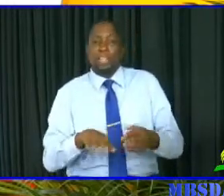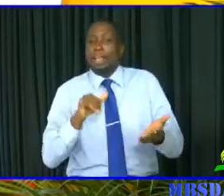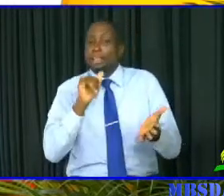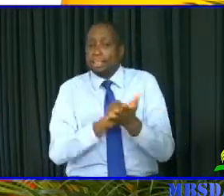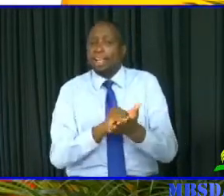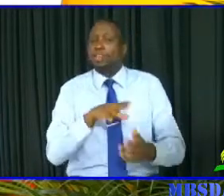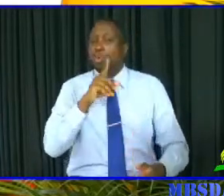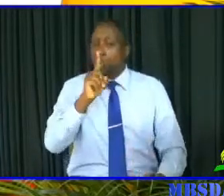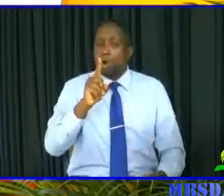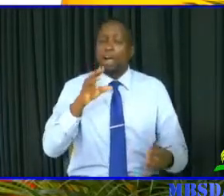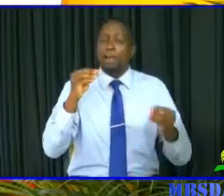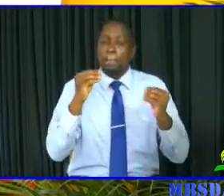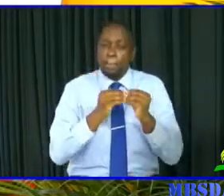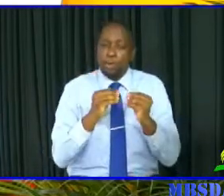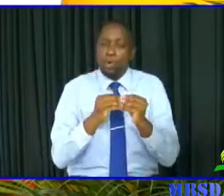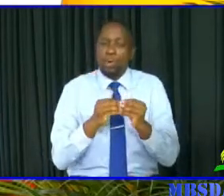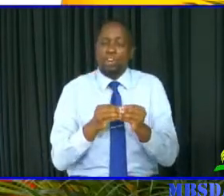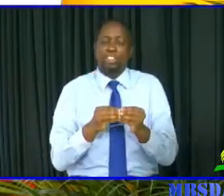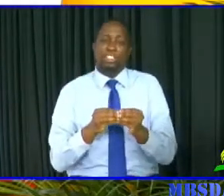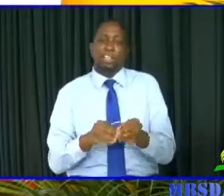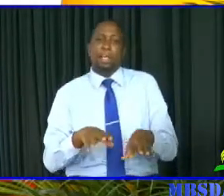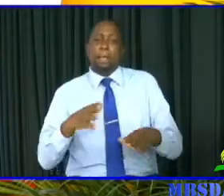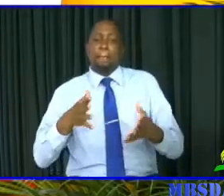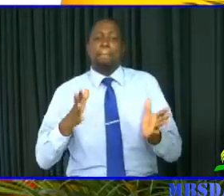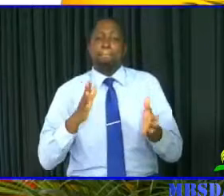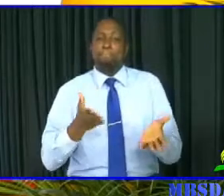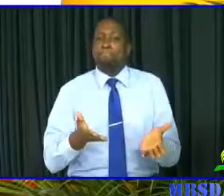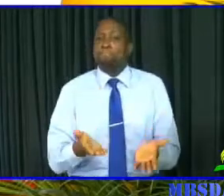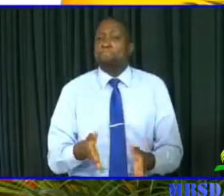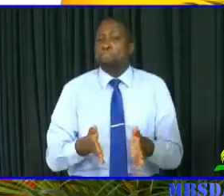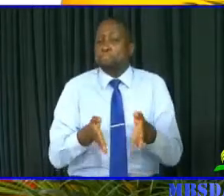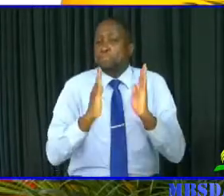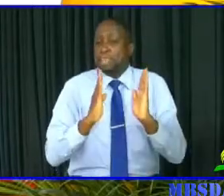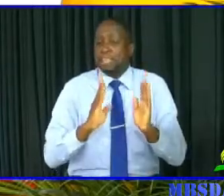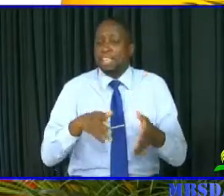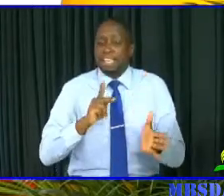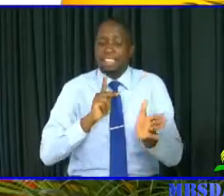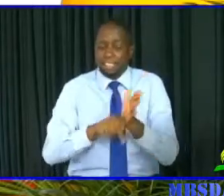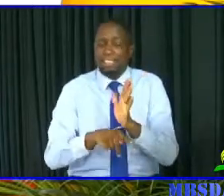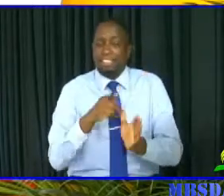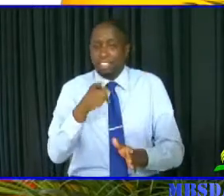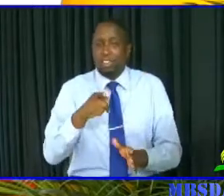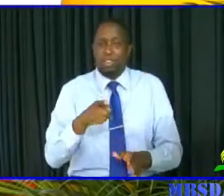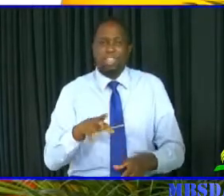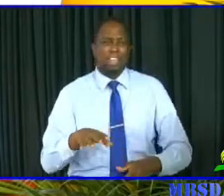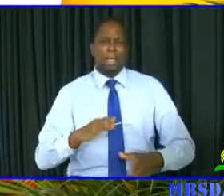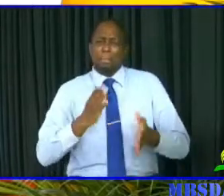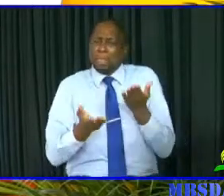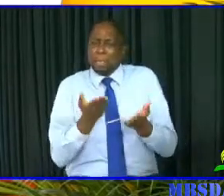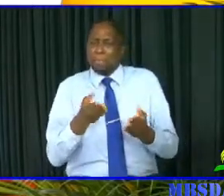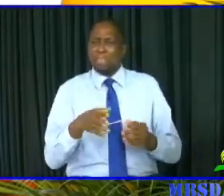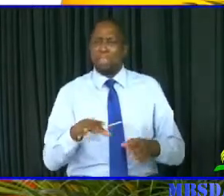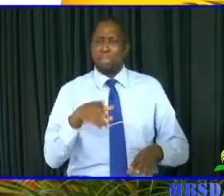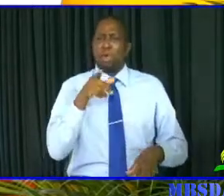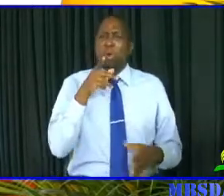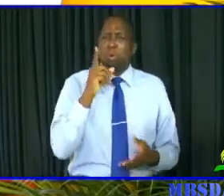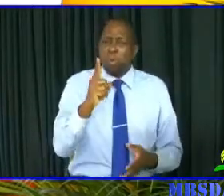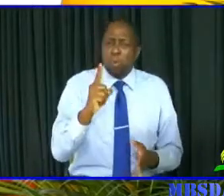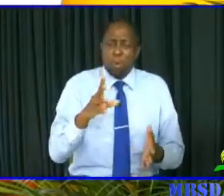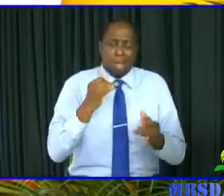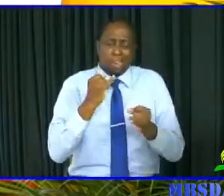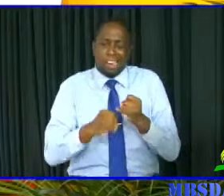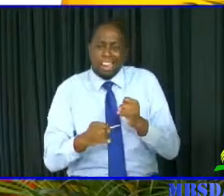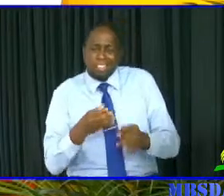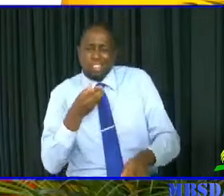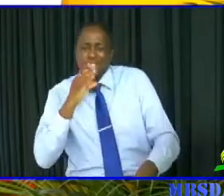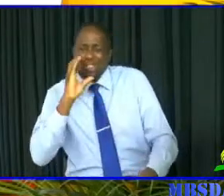may be saying one last drink, but that one last drink can lead to your addiction. That one last